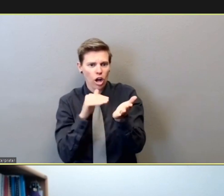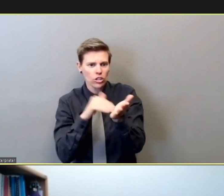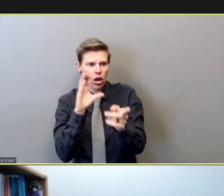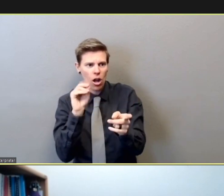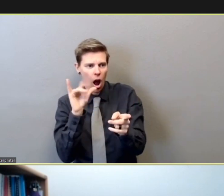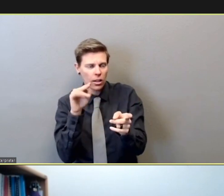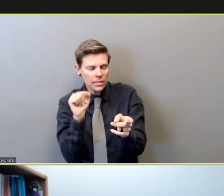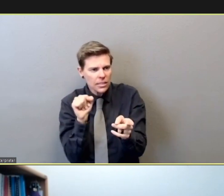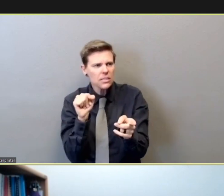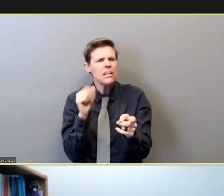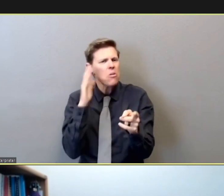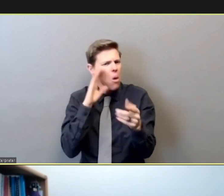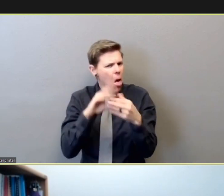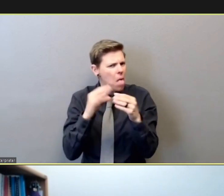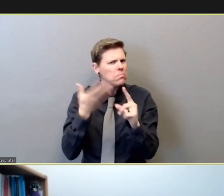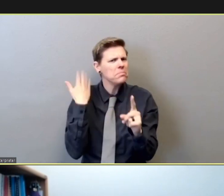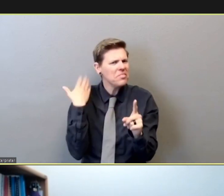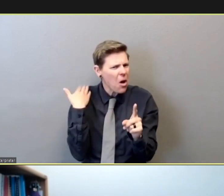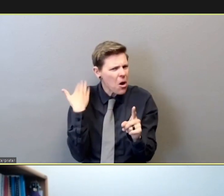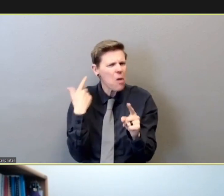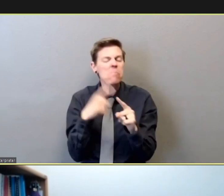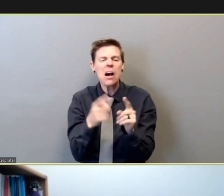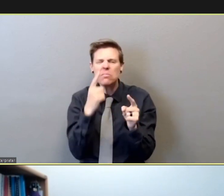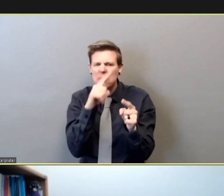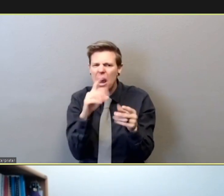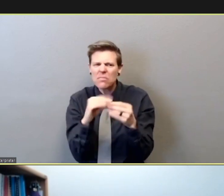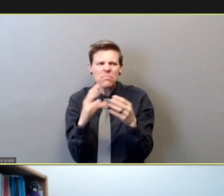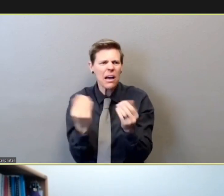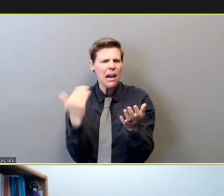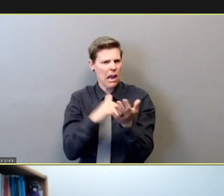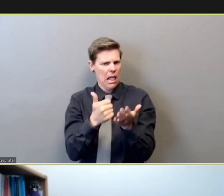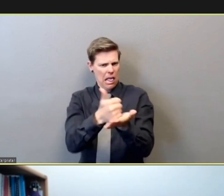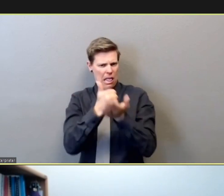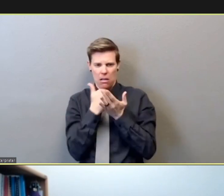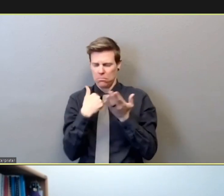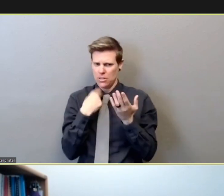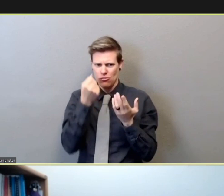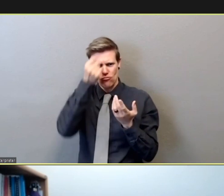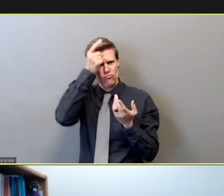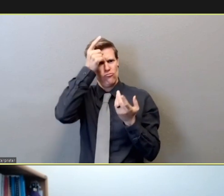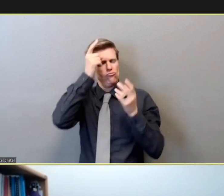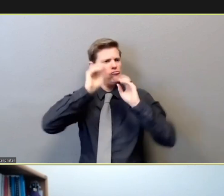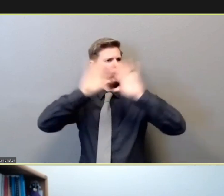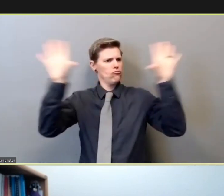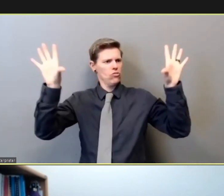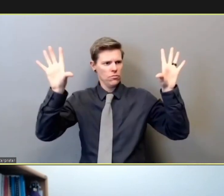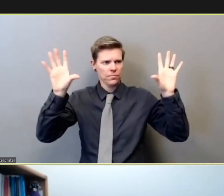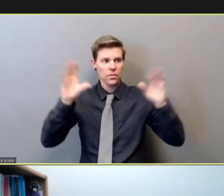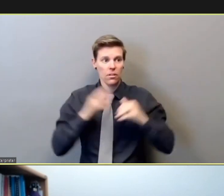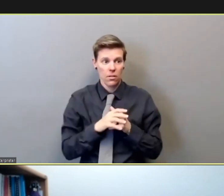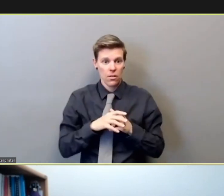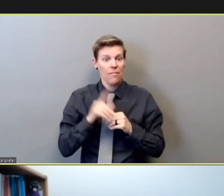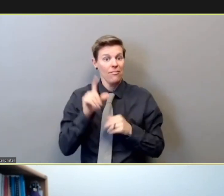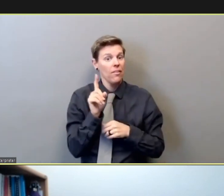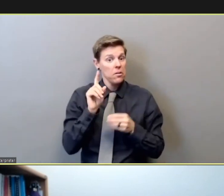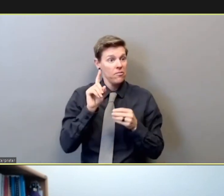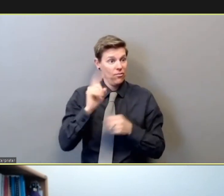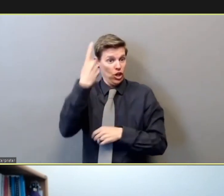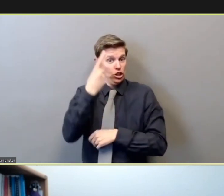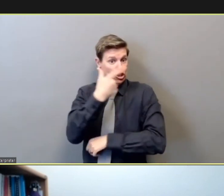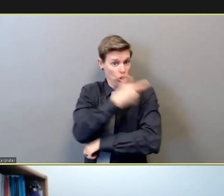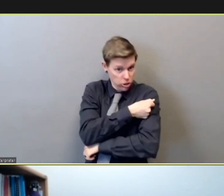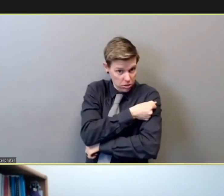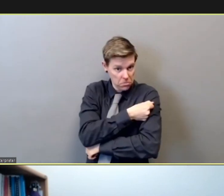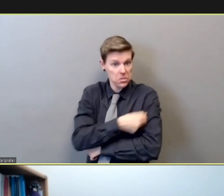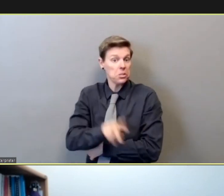if you can clarify the state's position on first doses versus booster shots. Is it